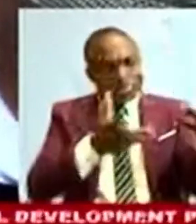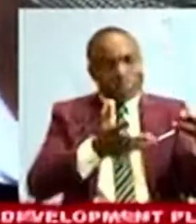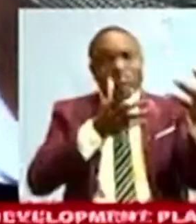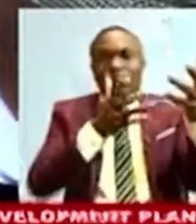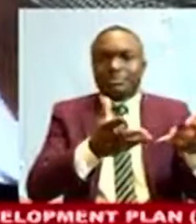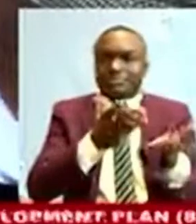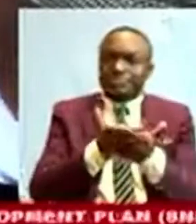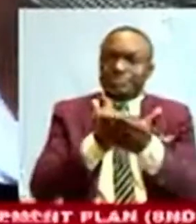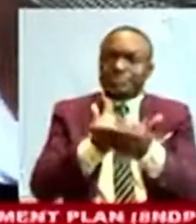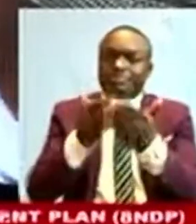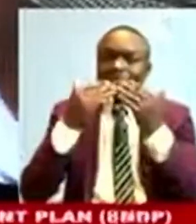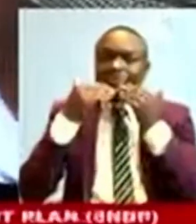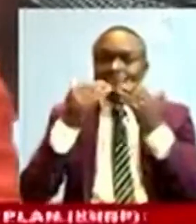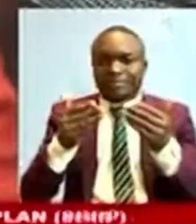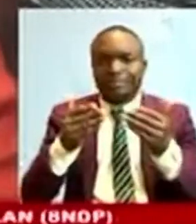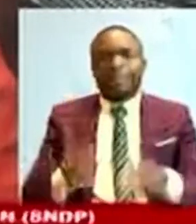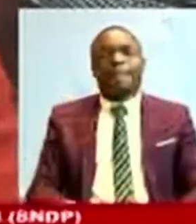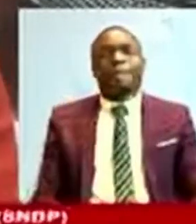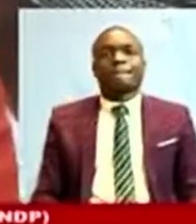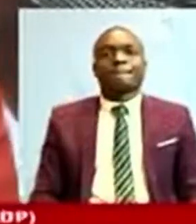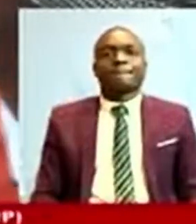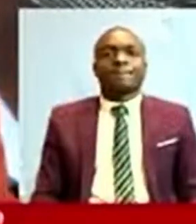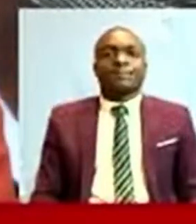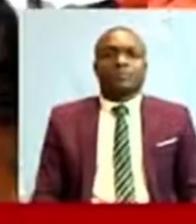submit. Thank you.